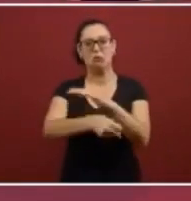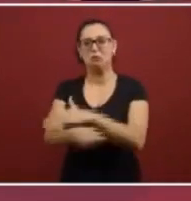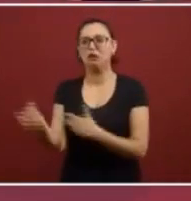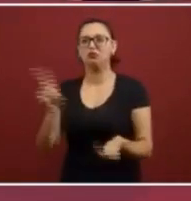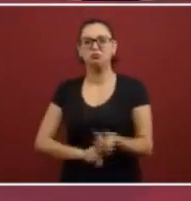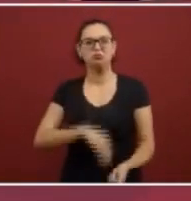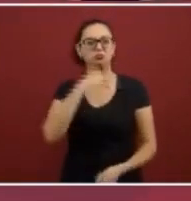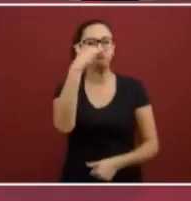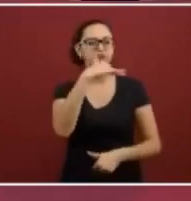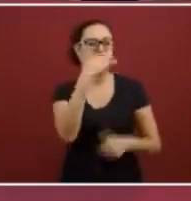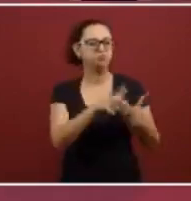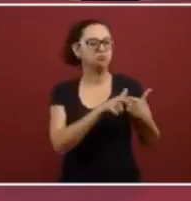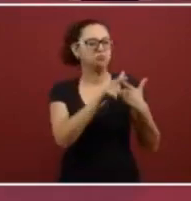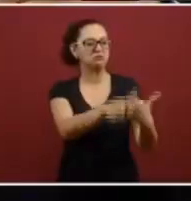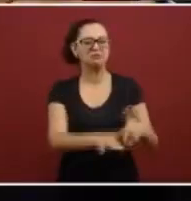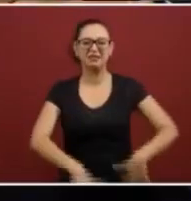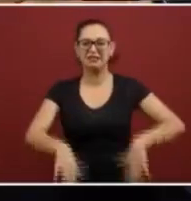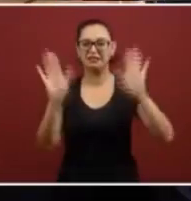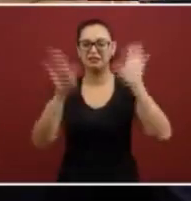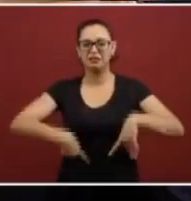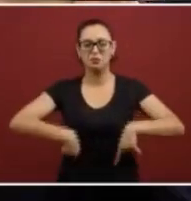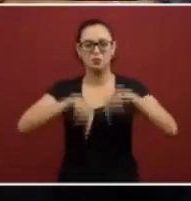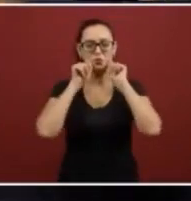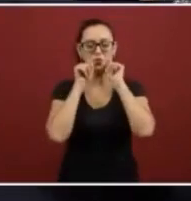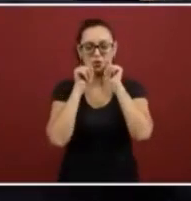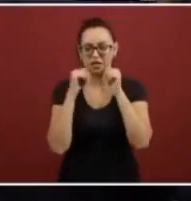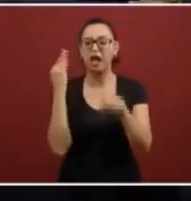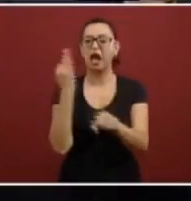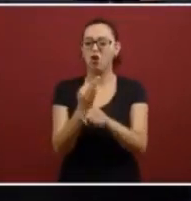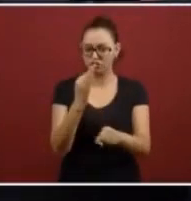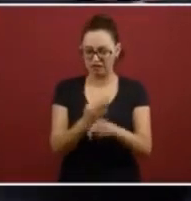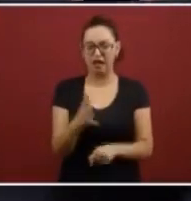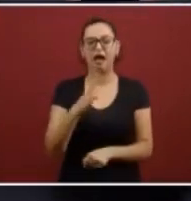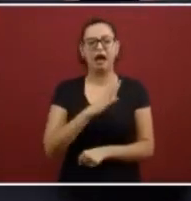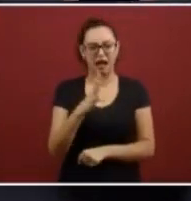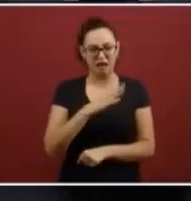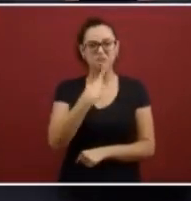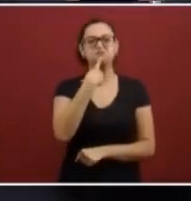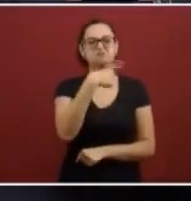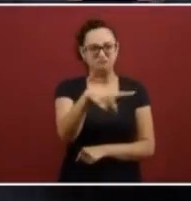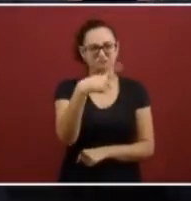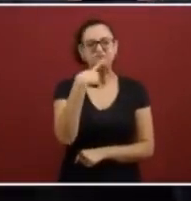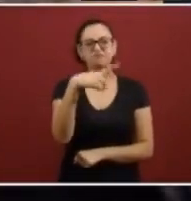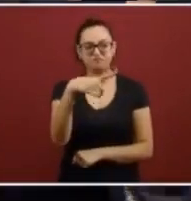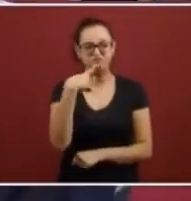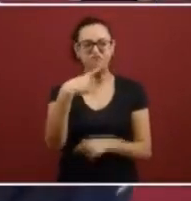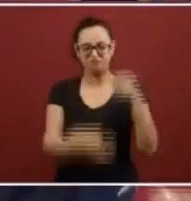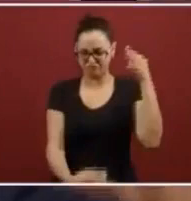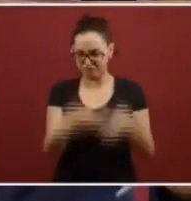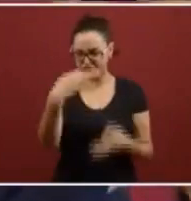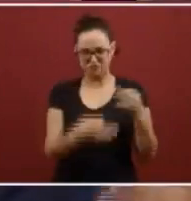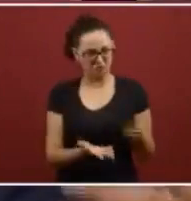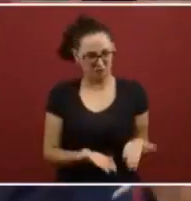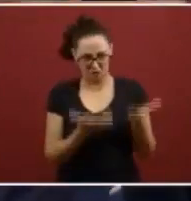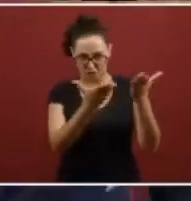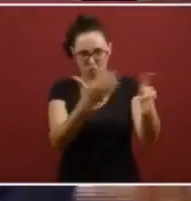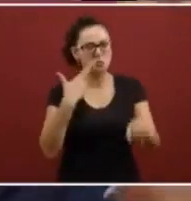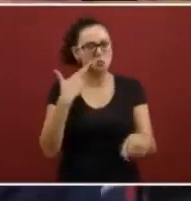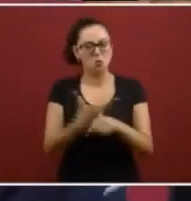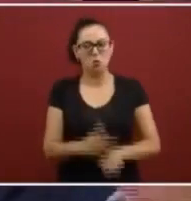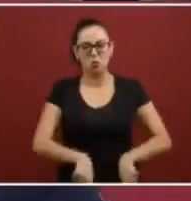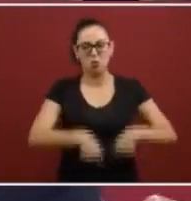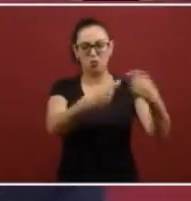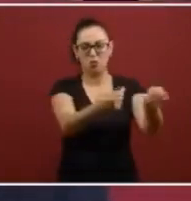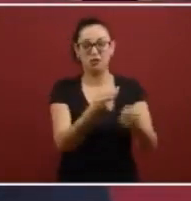underlings in legalmente. jail and say, okay, corruption's ended, but Les aviso the ones that were really in charge were de not que going. ya lo que era